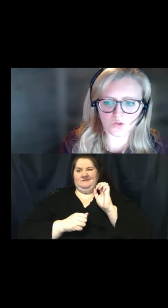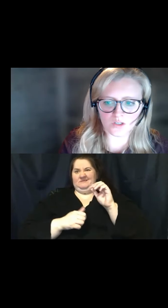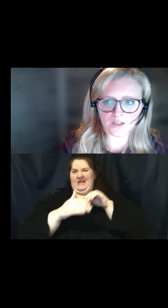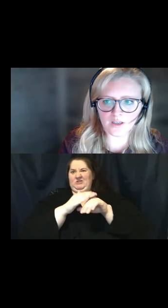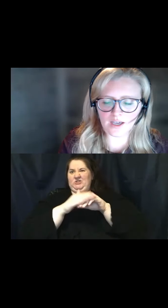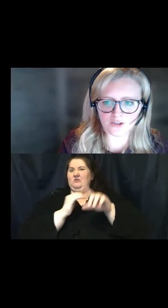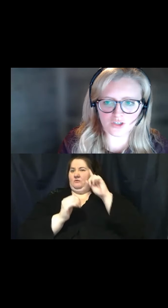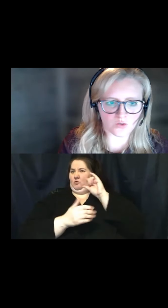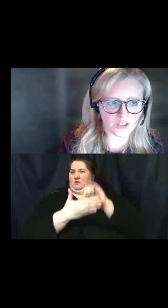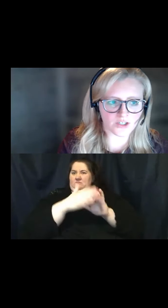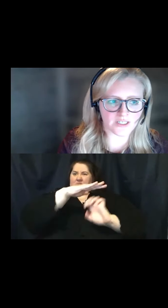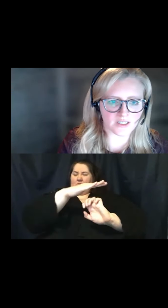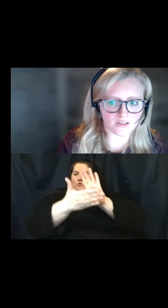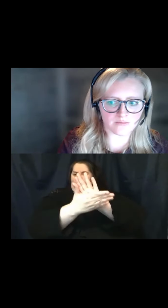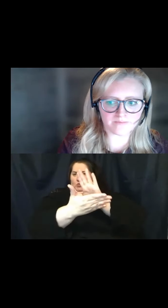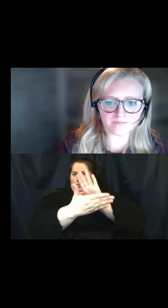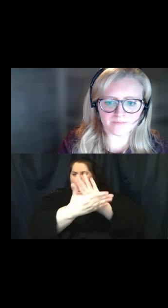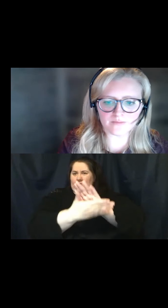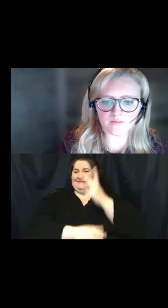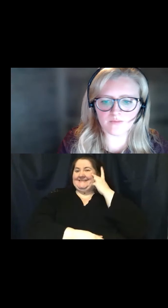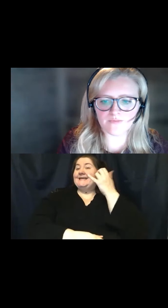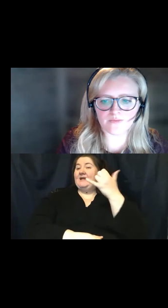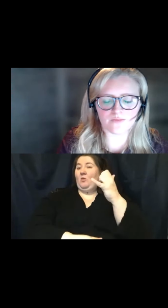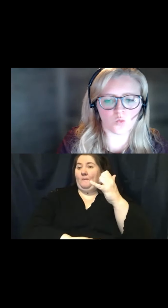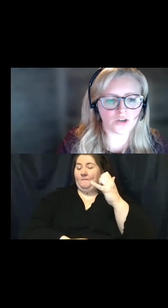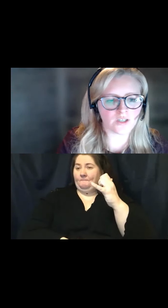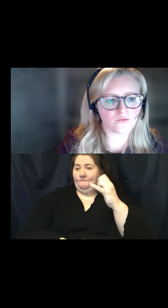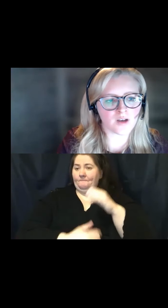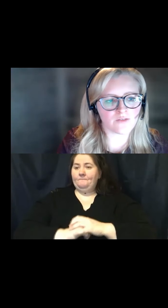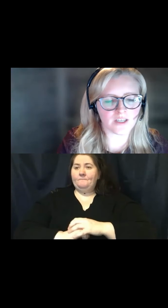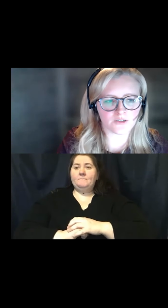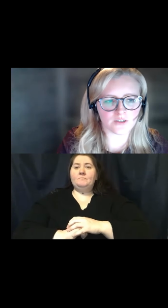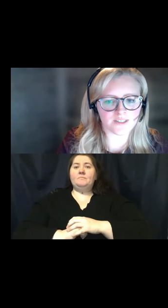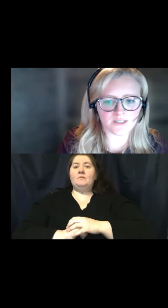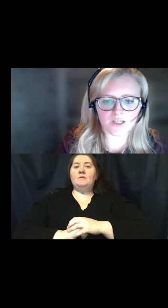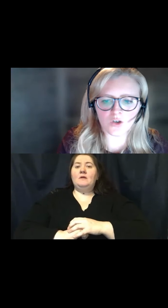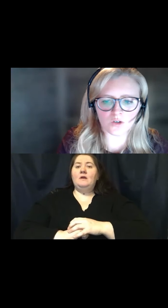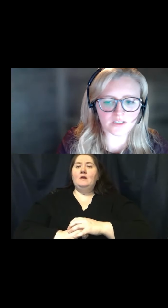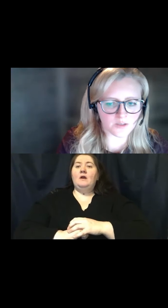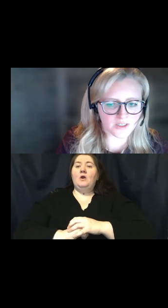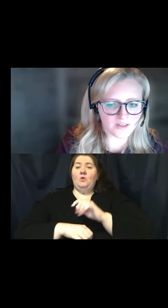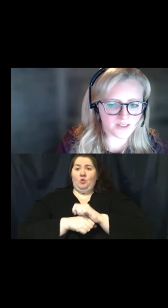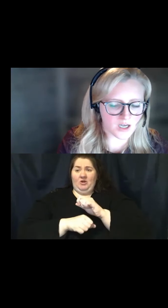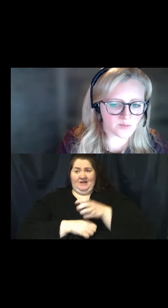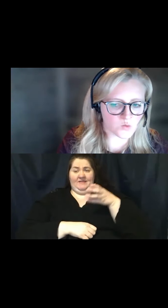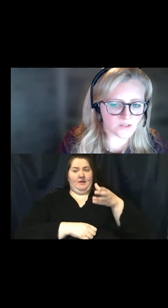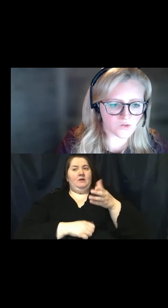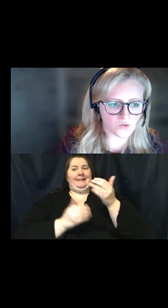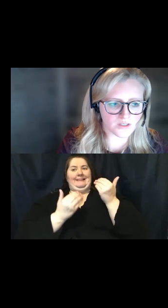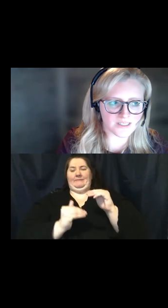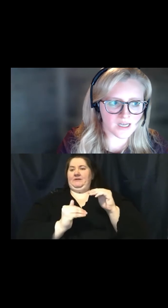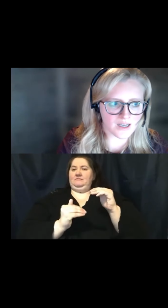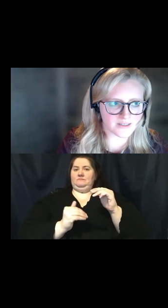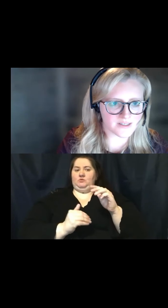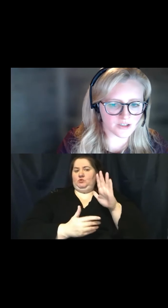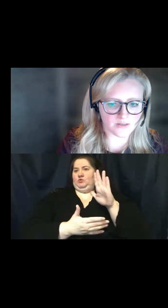Elementary School, as shown here in yellow. Work in front of the entrances will be limited to times when